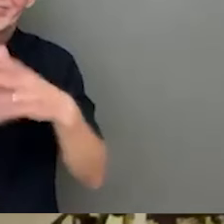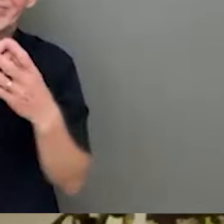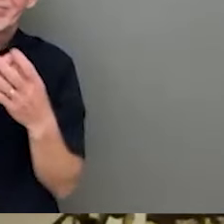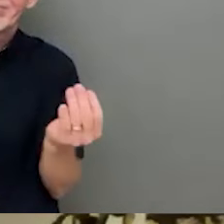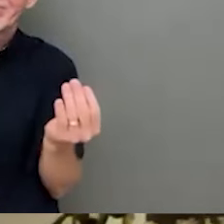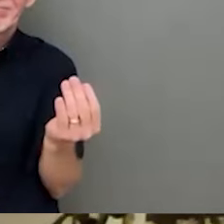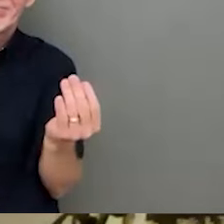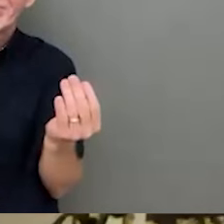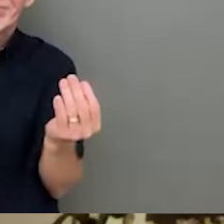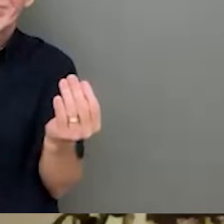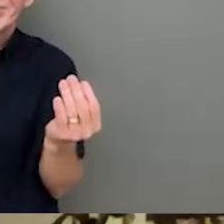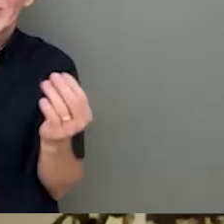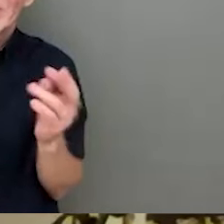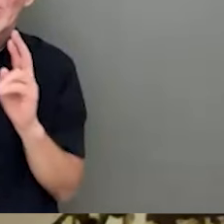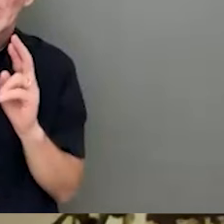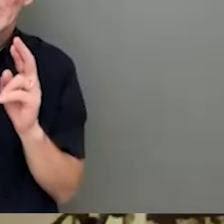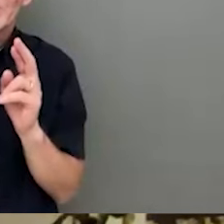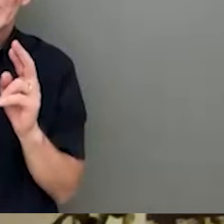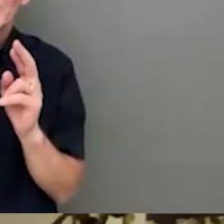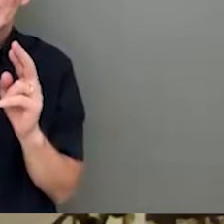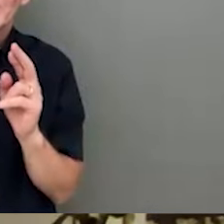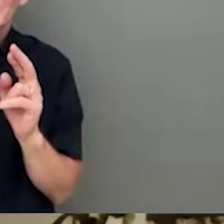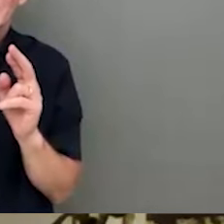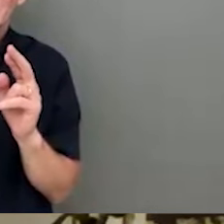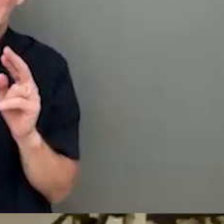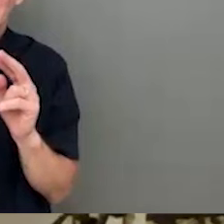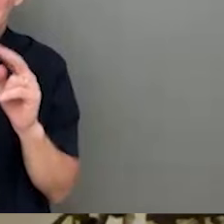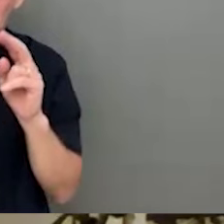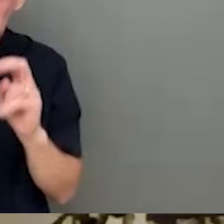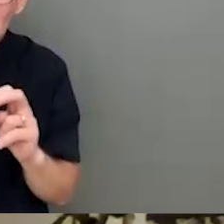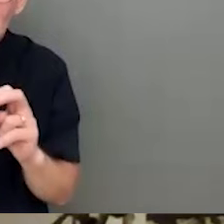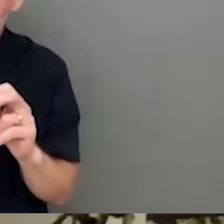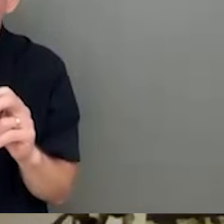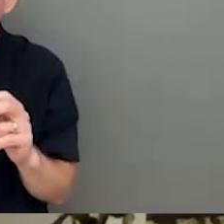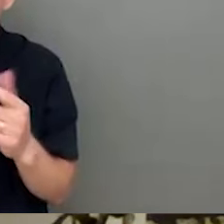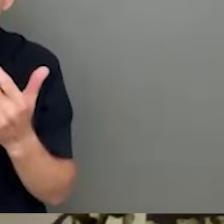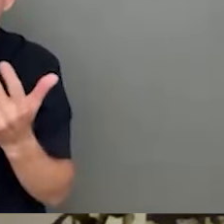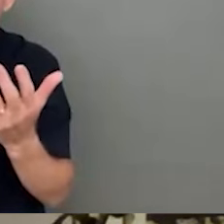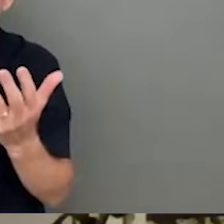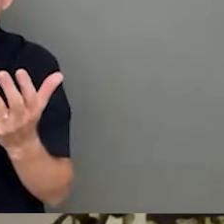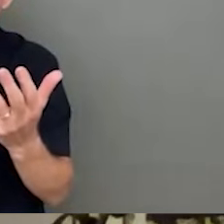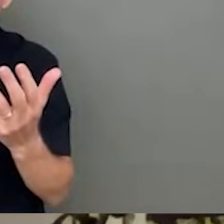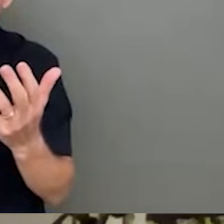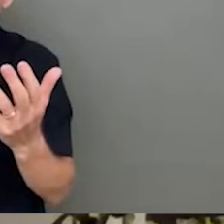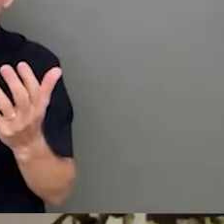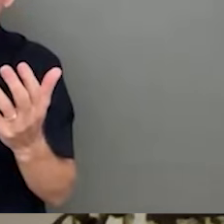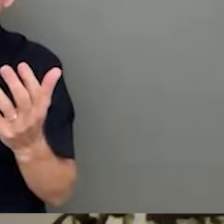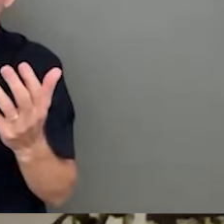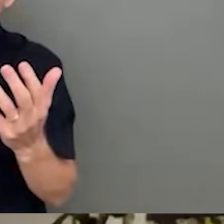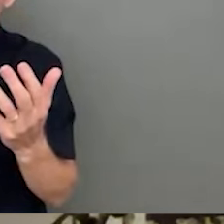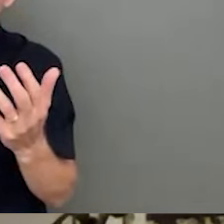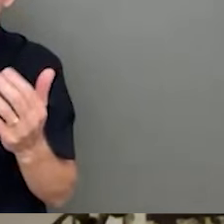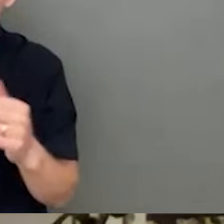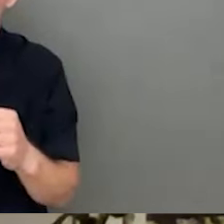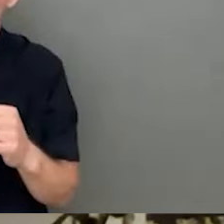to dive a bit deeper into a lot of these issues in a webinar series next year, where we are going to,